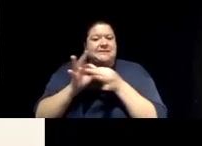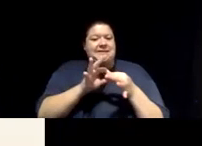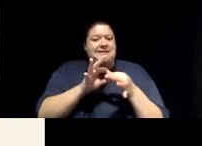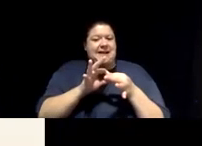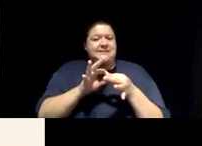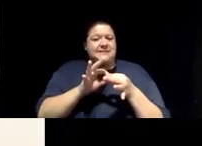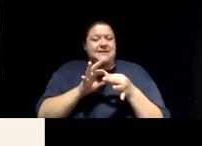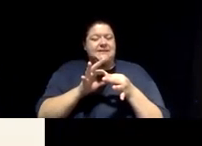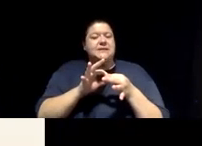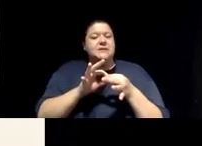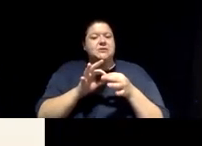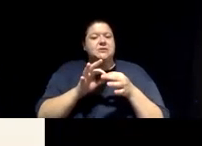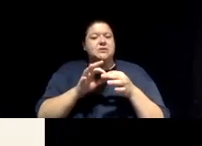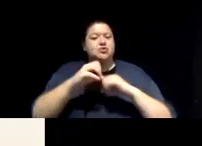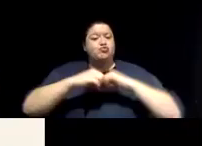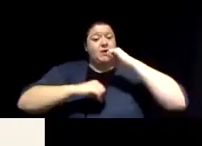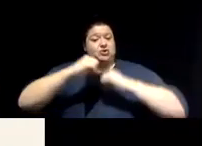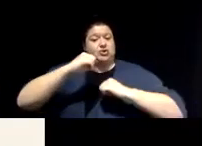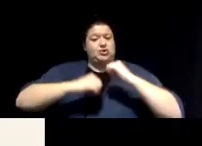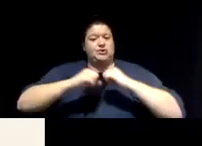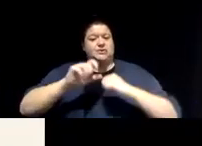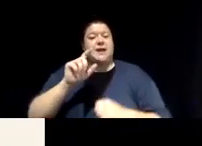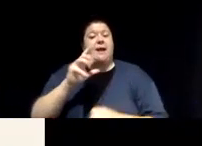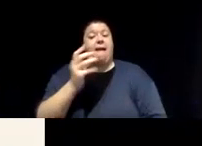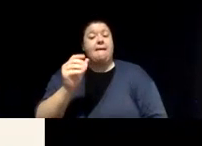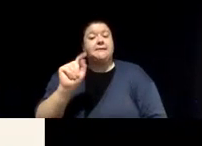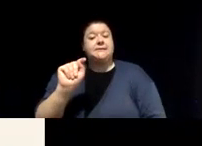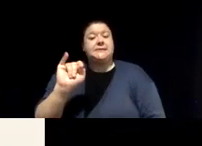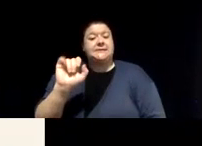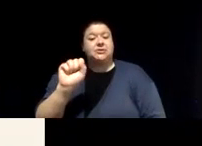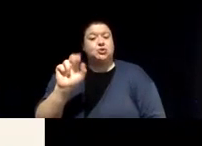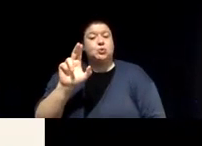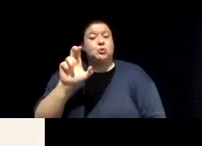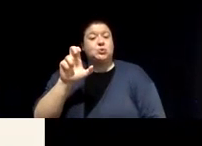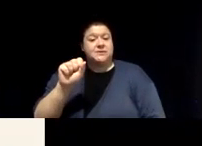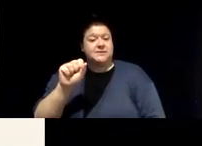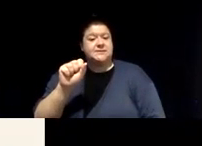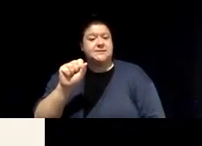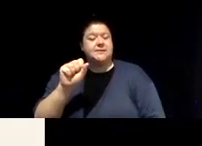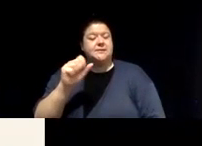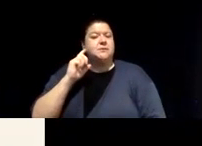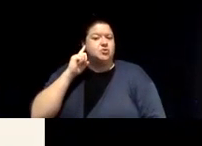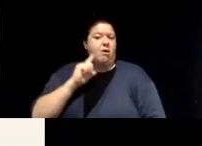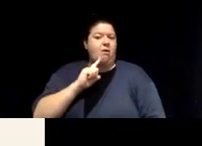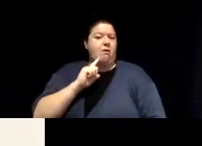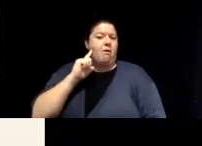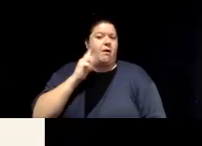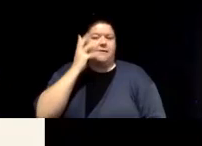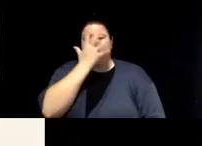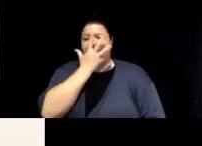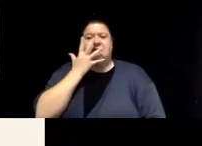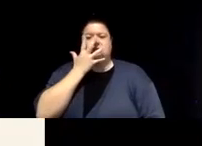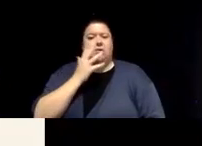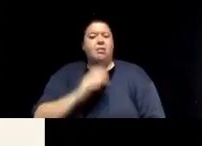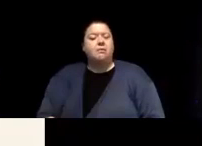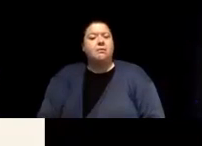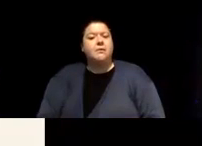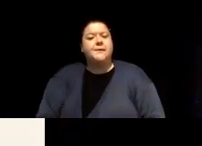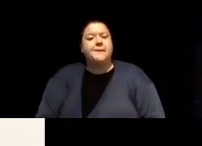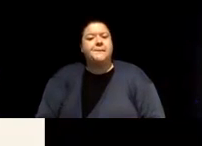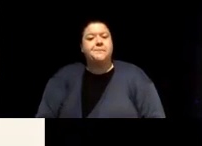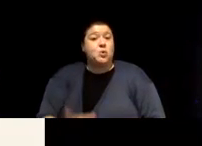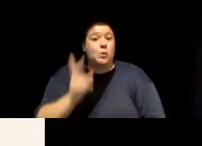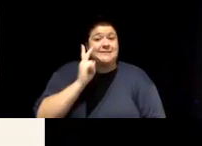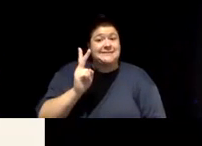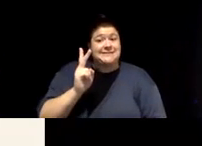and related structures and tissues, especially the maxillofacial, which is the jaw and the facial area. Okay,